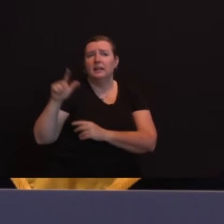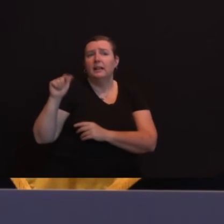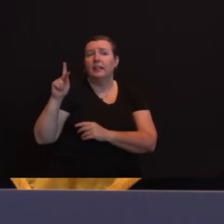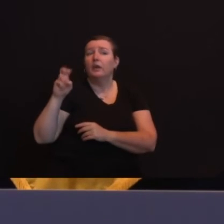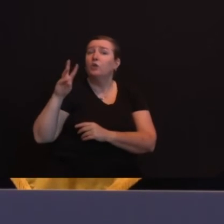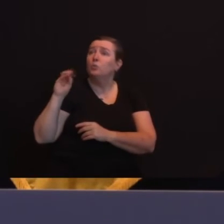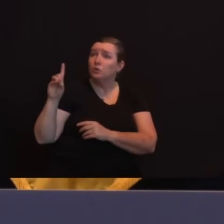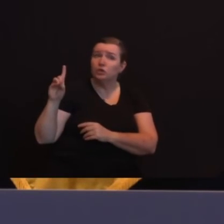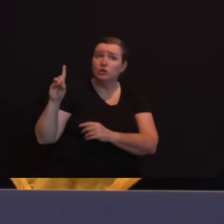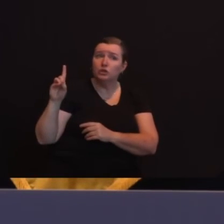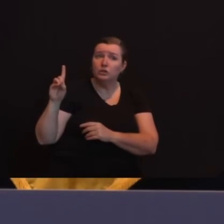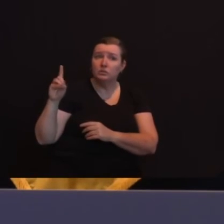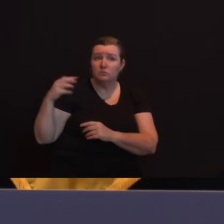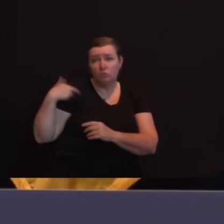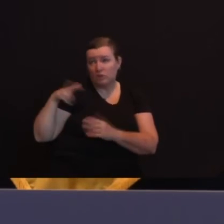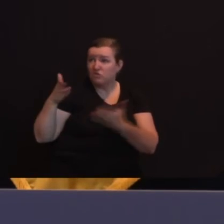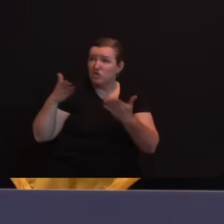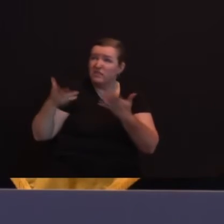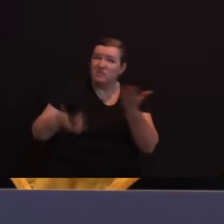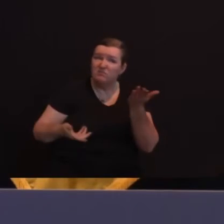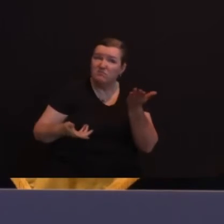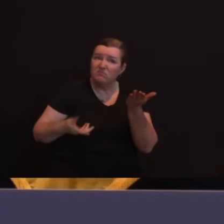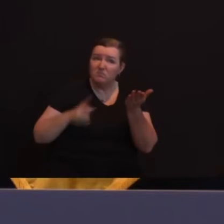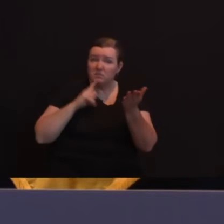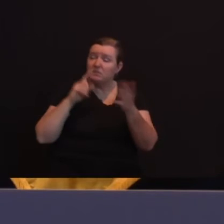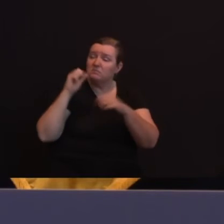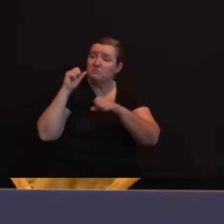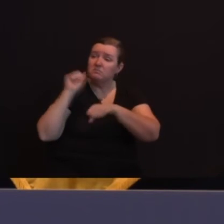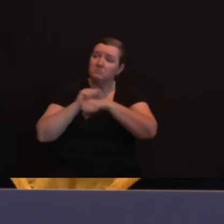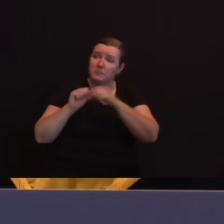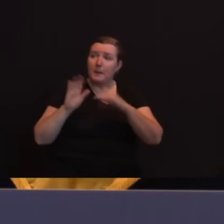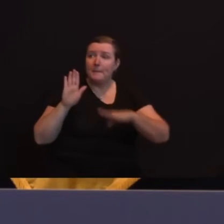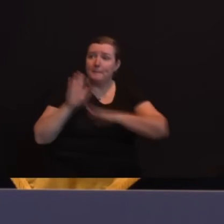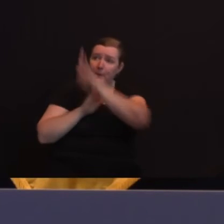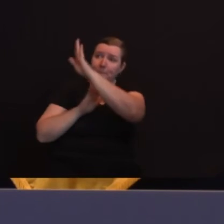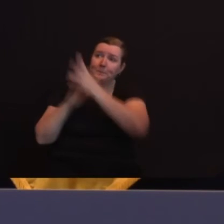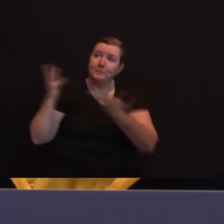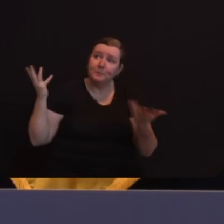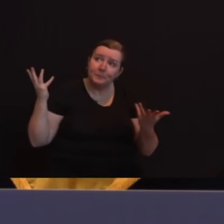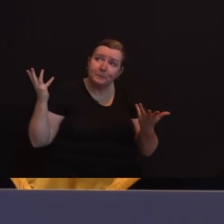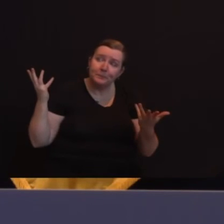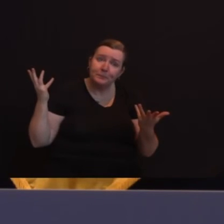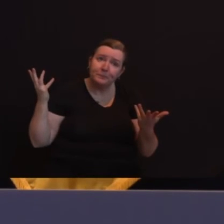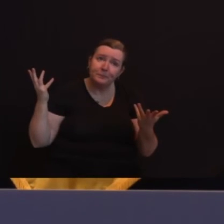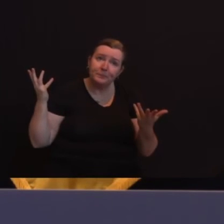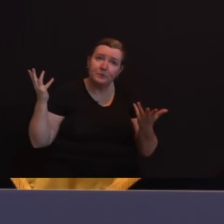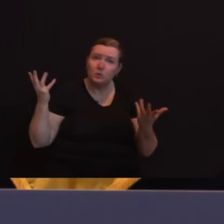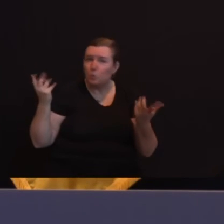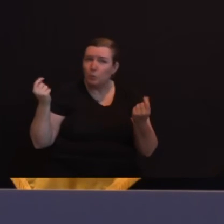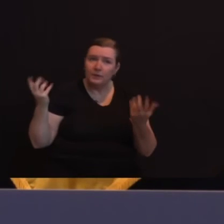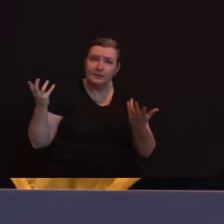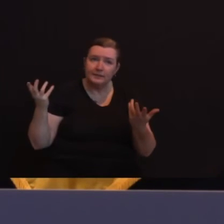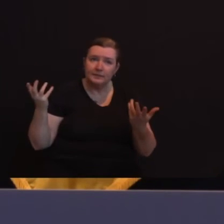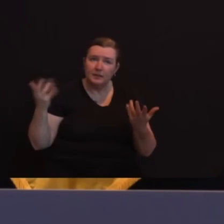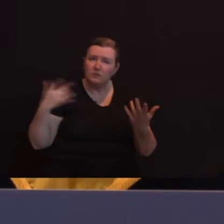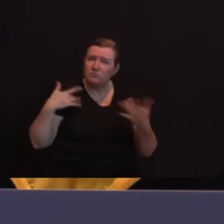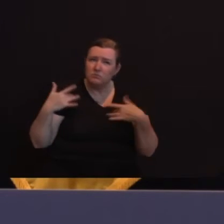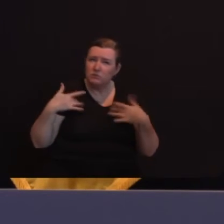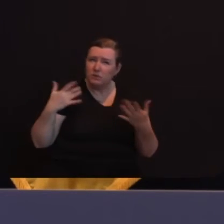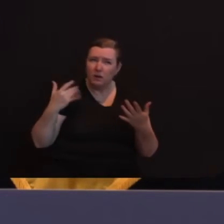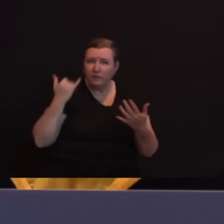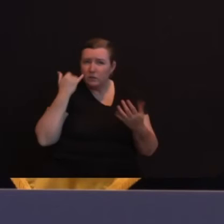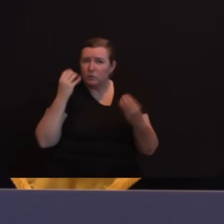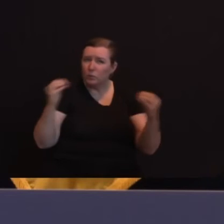there was a huge spike up. Is there a concern that, you know, if we don't really put the limits for